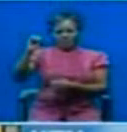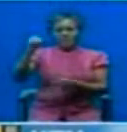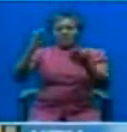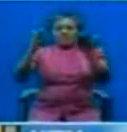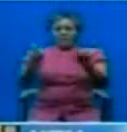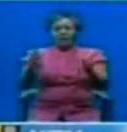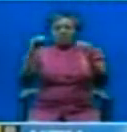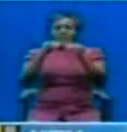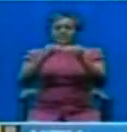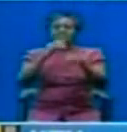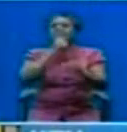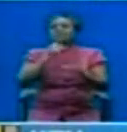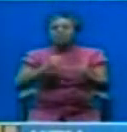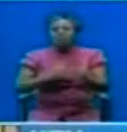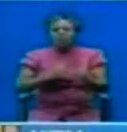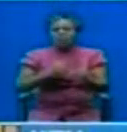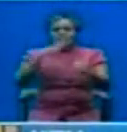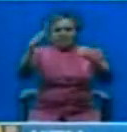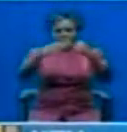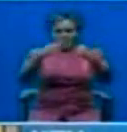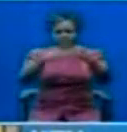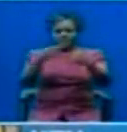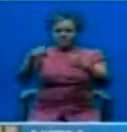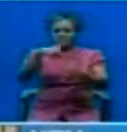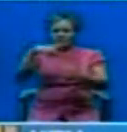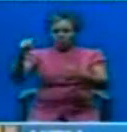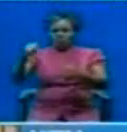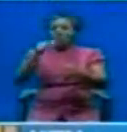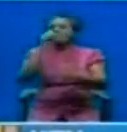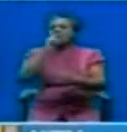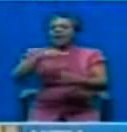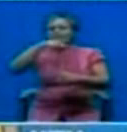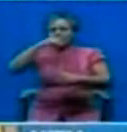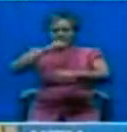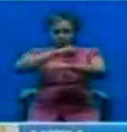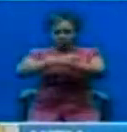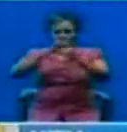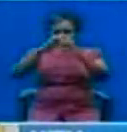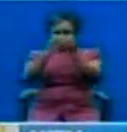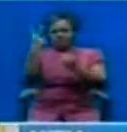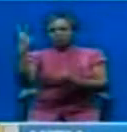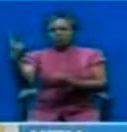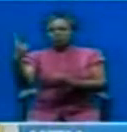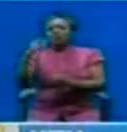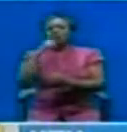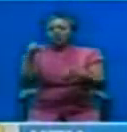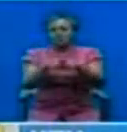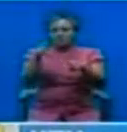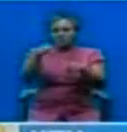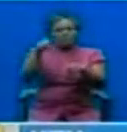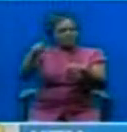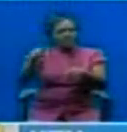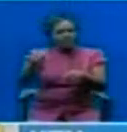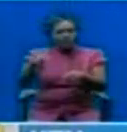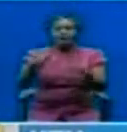Now meet 8-year-old Peace Mukonyo. She goes to a private school and is in class 2. Unlike Mudheu, Peace is